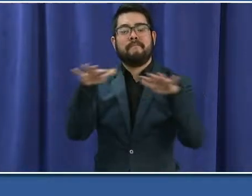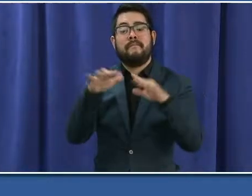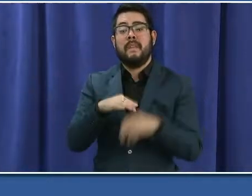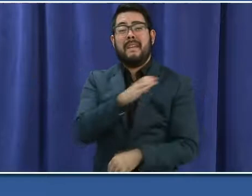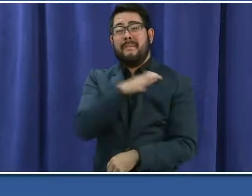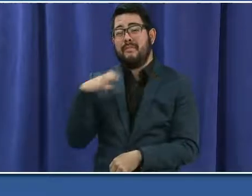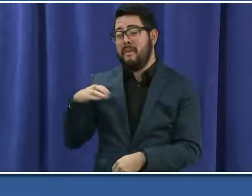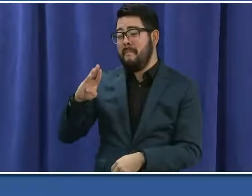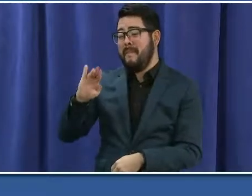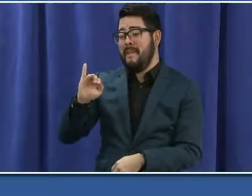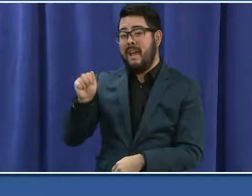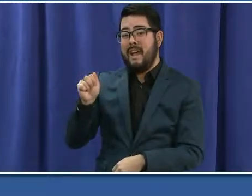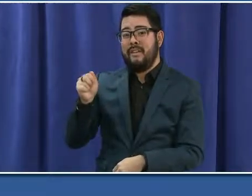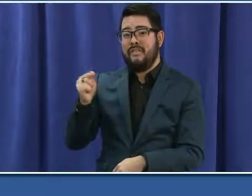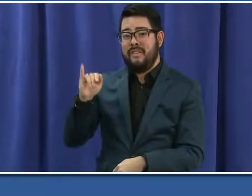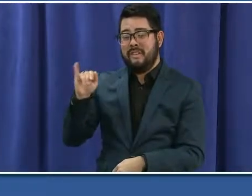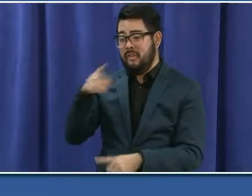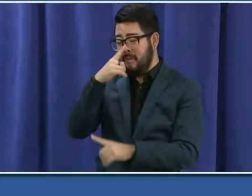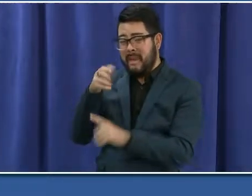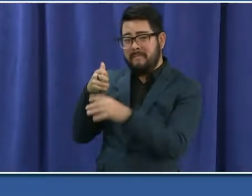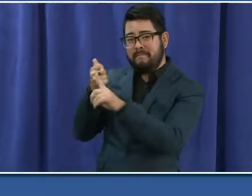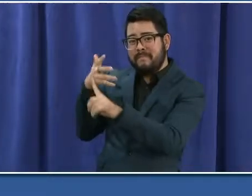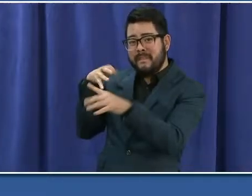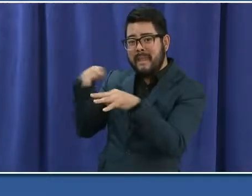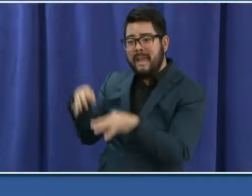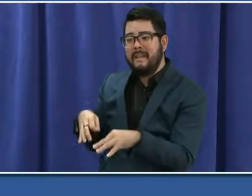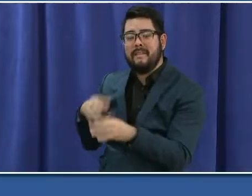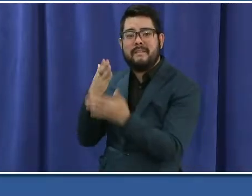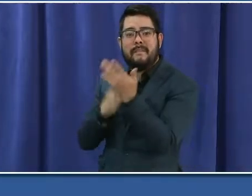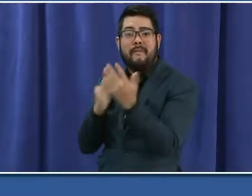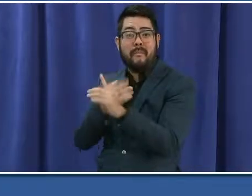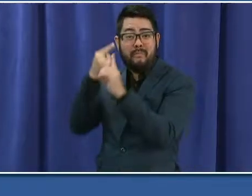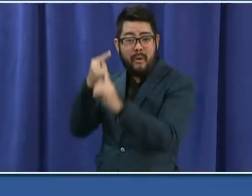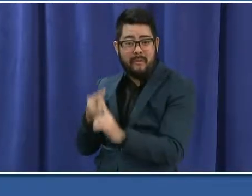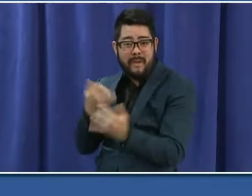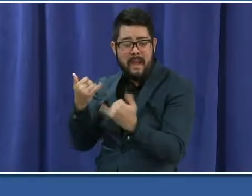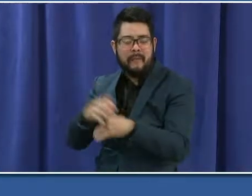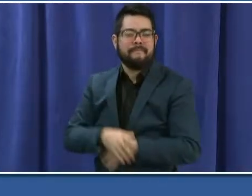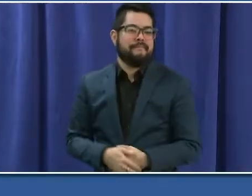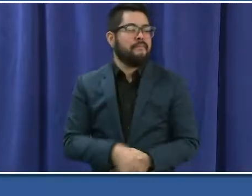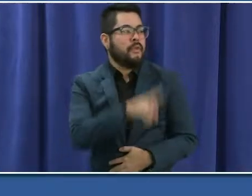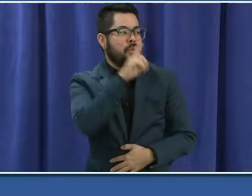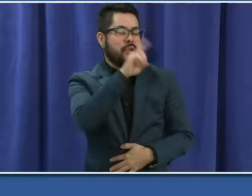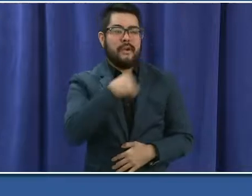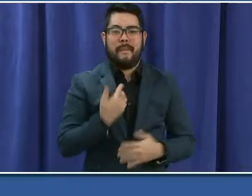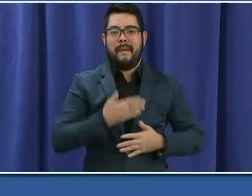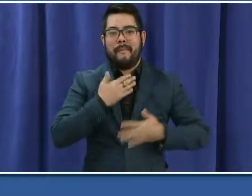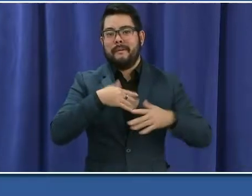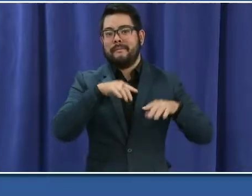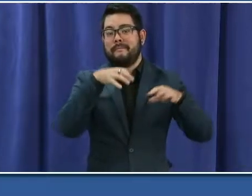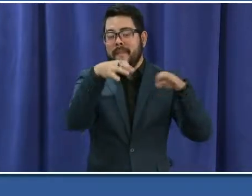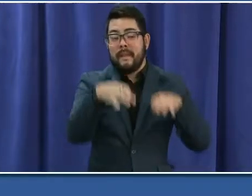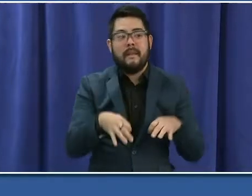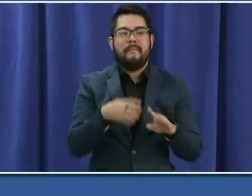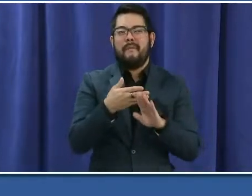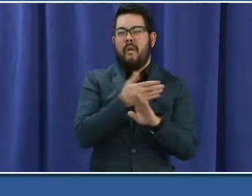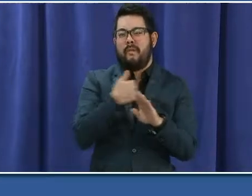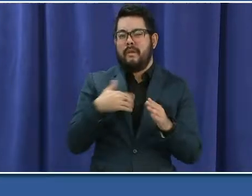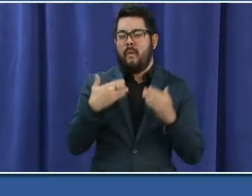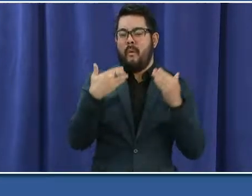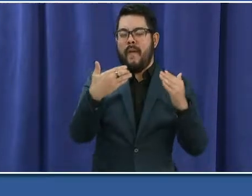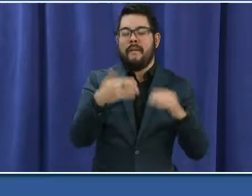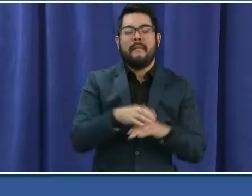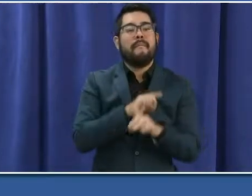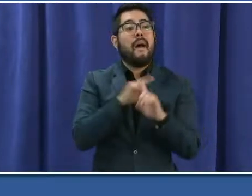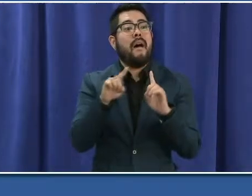Biagi, can you tell us a little bit about some of the key initiatives CDOT is currently focused on? Sure, I'd be happy to. And, you know, before we talk about the key initiatives,